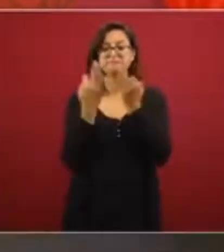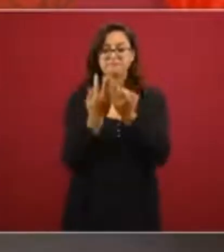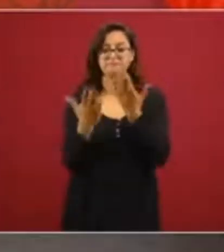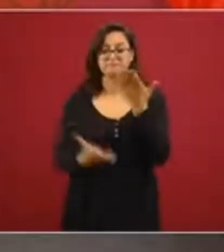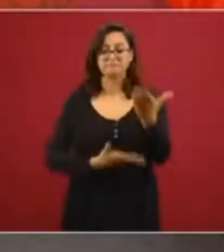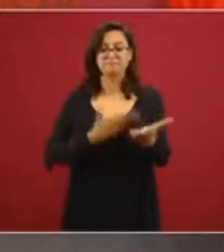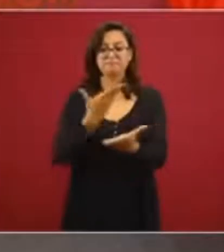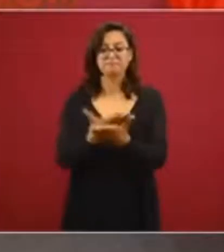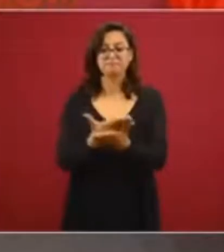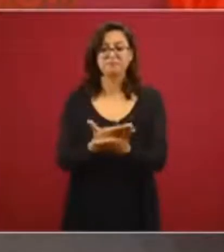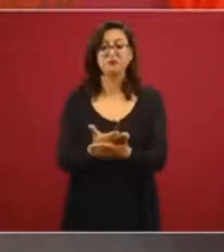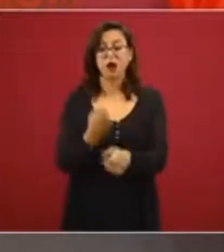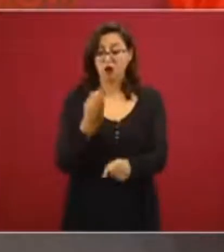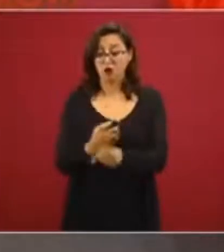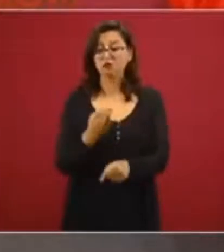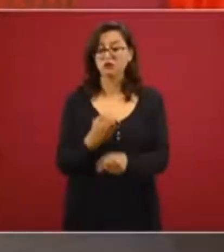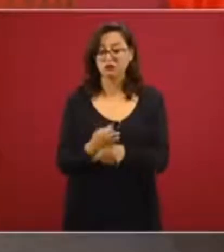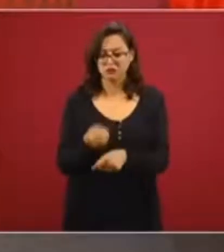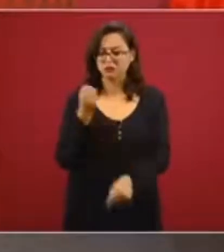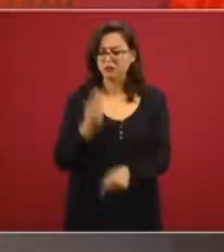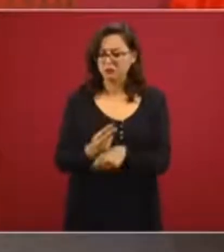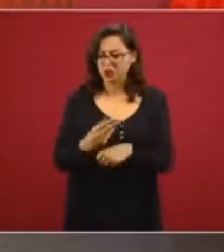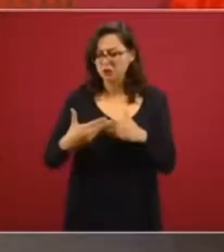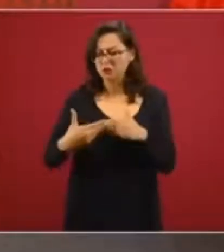está en tiempo